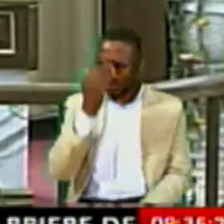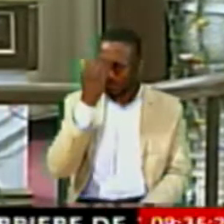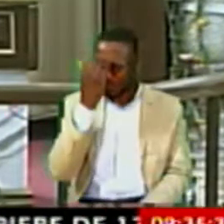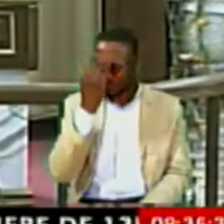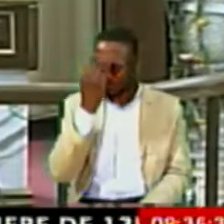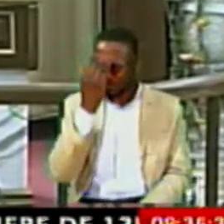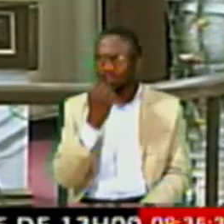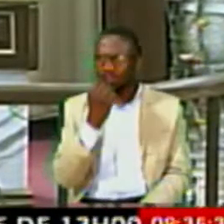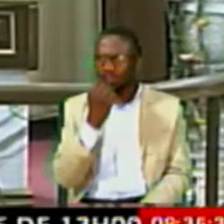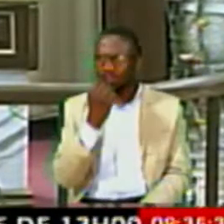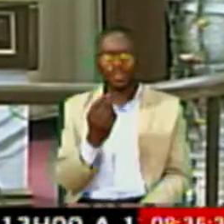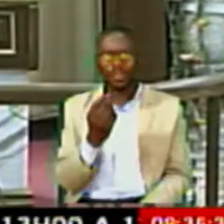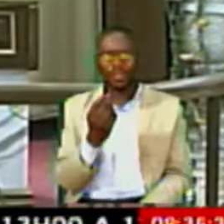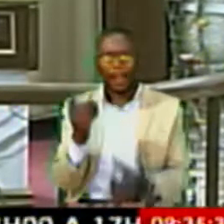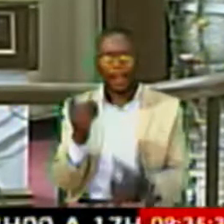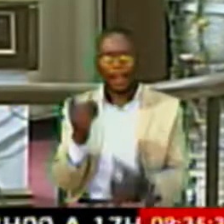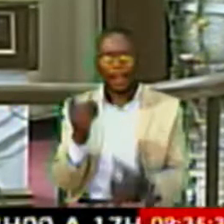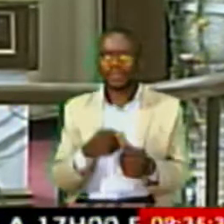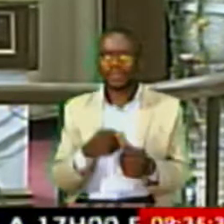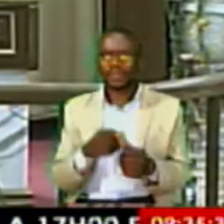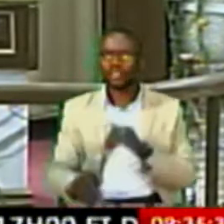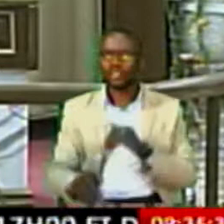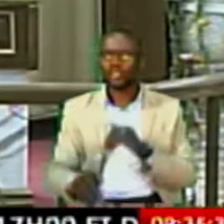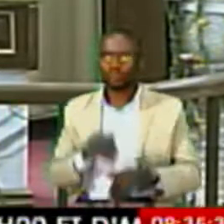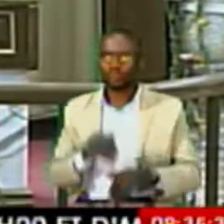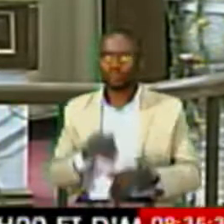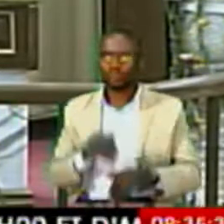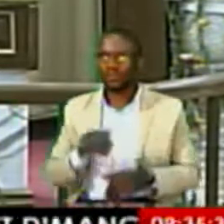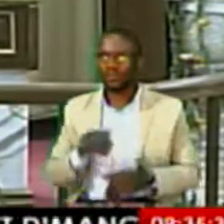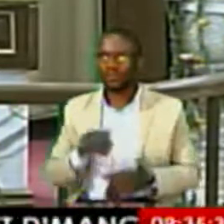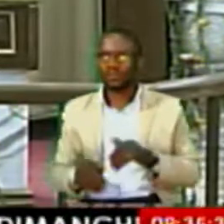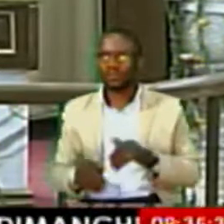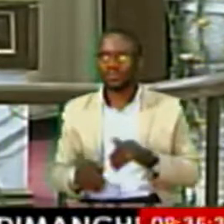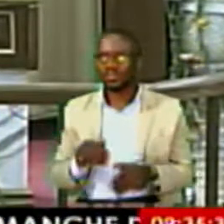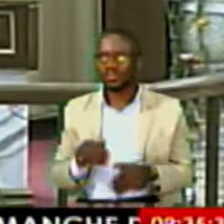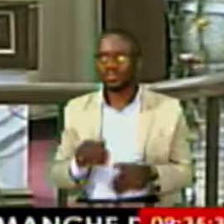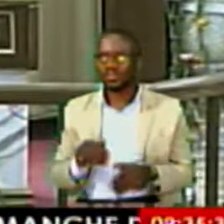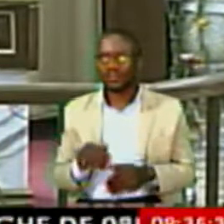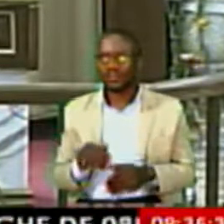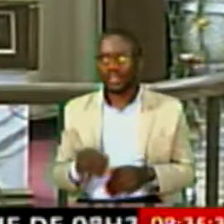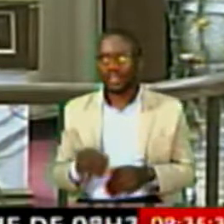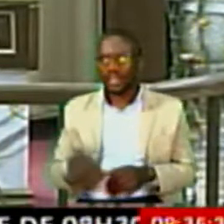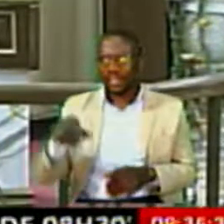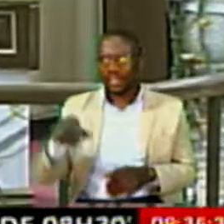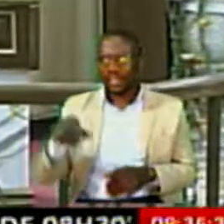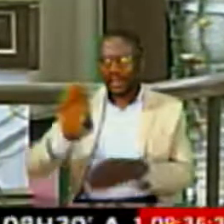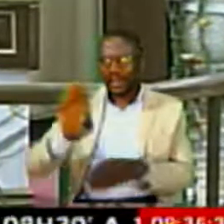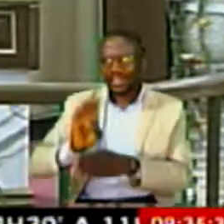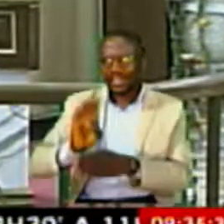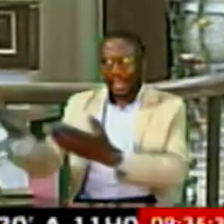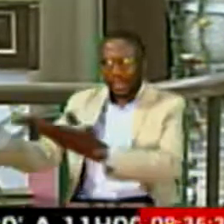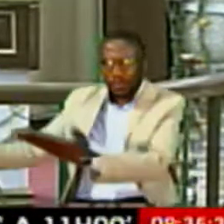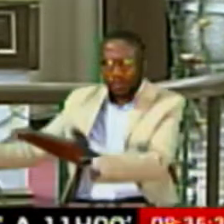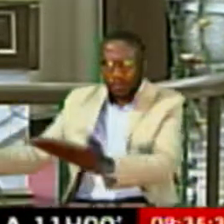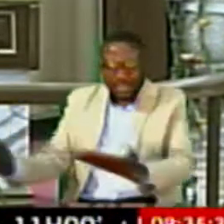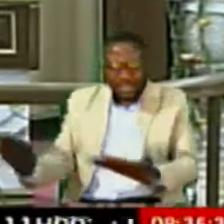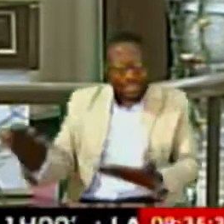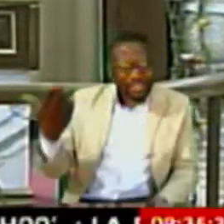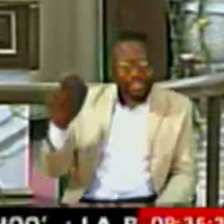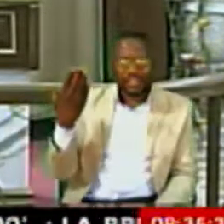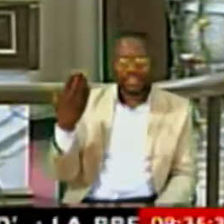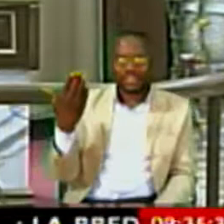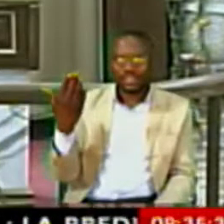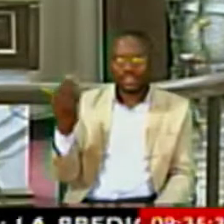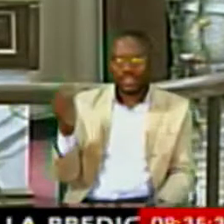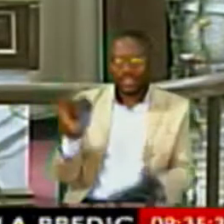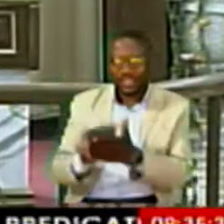premier mensonge, do you know that the first lie qu'on nous avait donné dans les églises, we were told in churches, c'est de